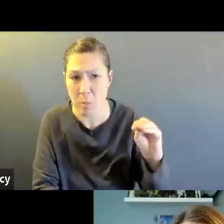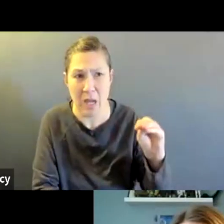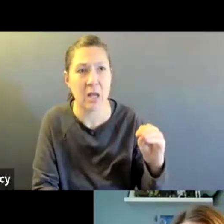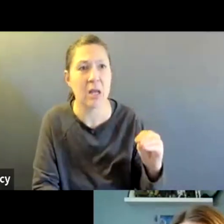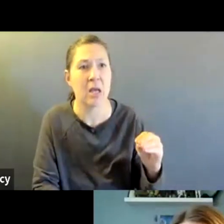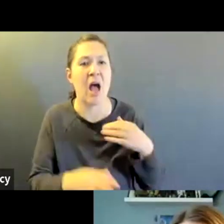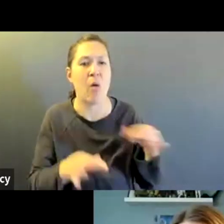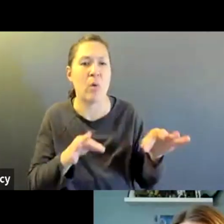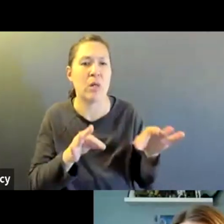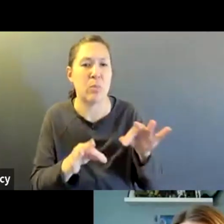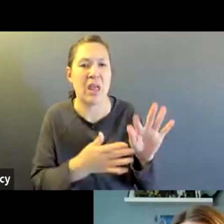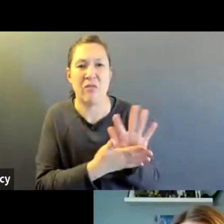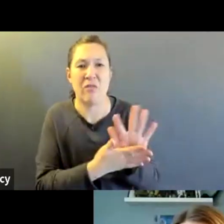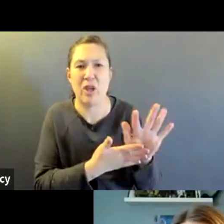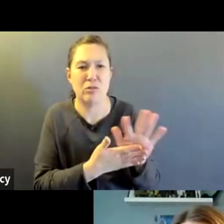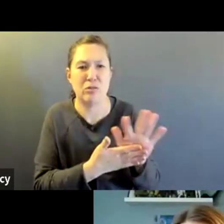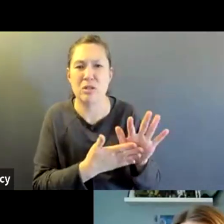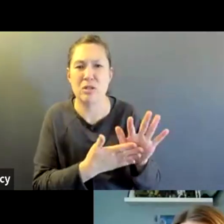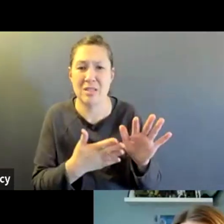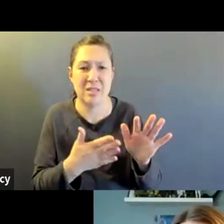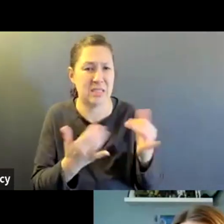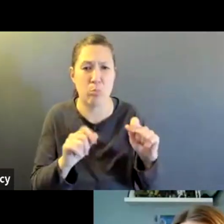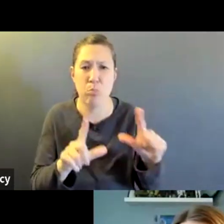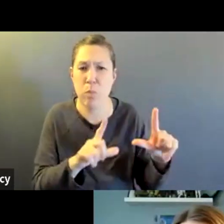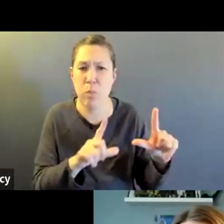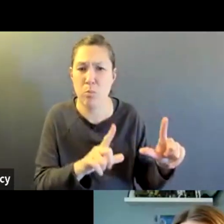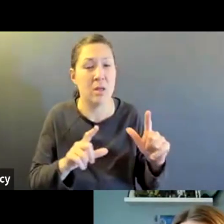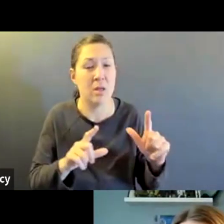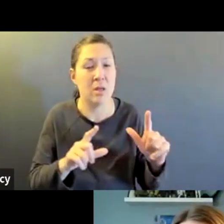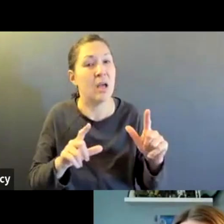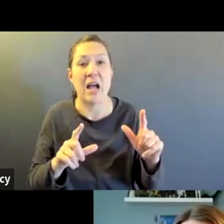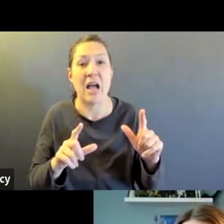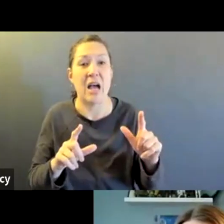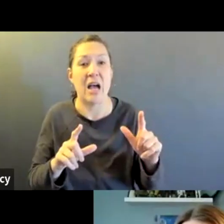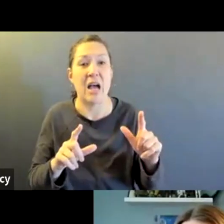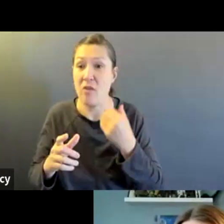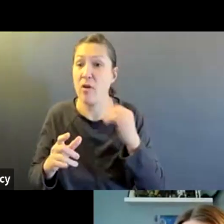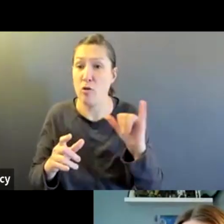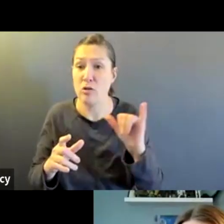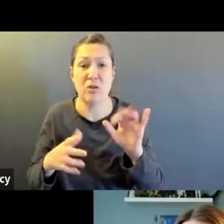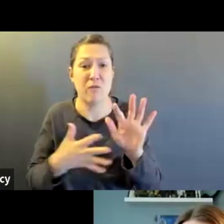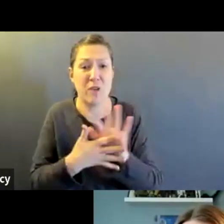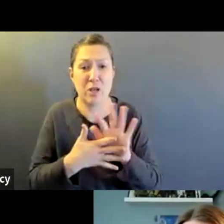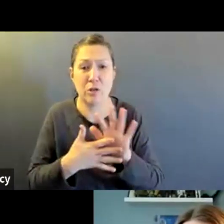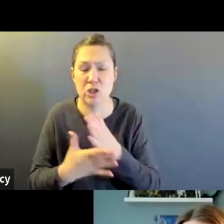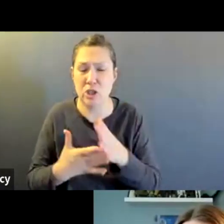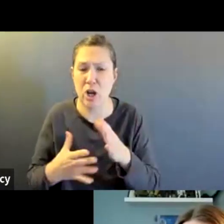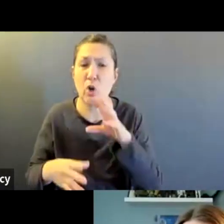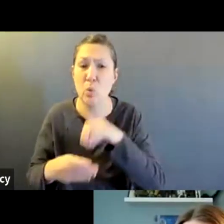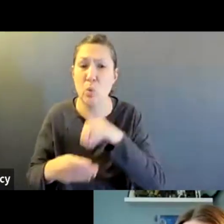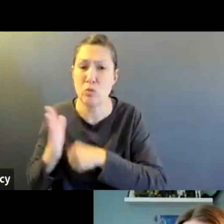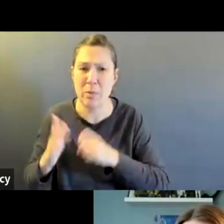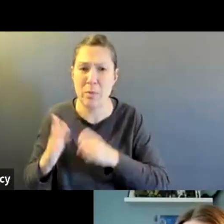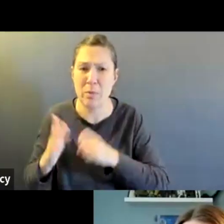today. I've just been off the top of my head, but like our scripted stuff is really, really good and really full of information and even video